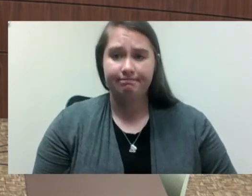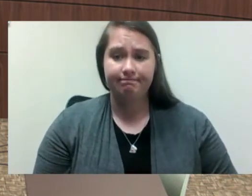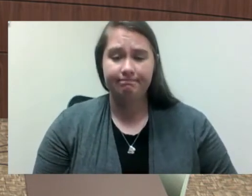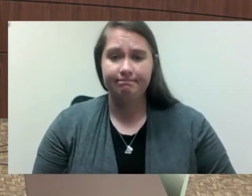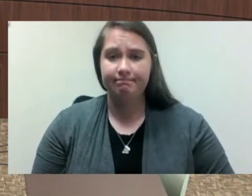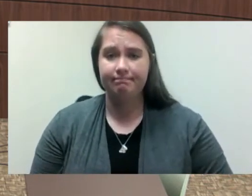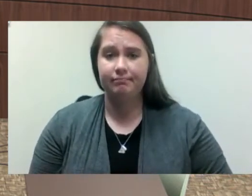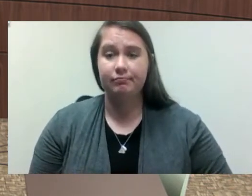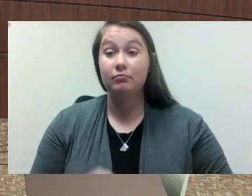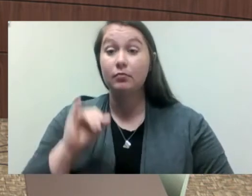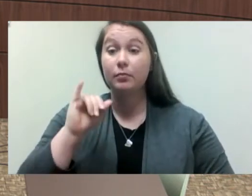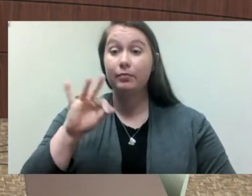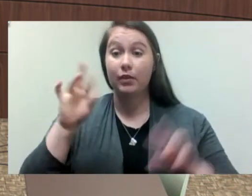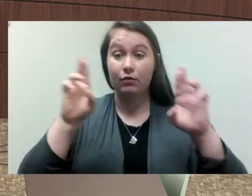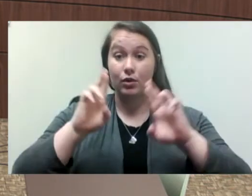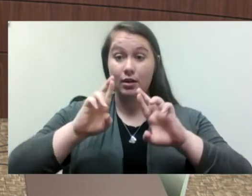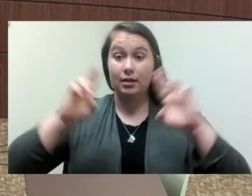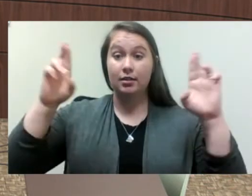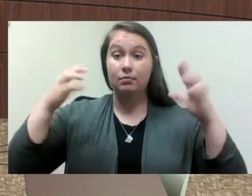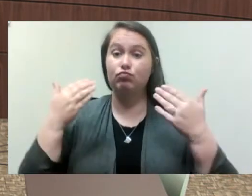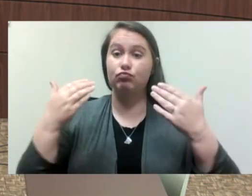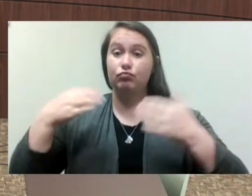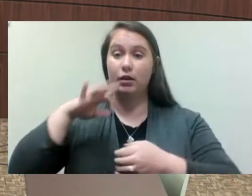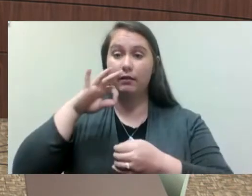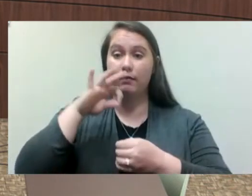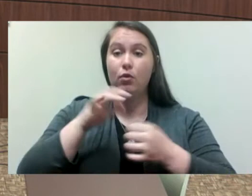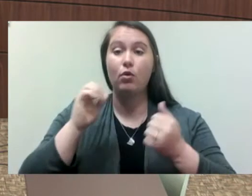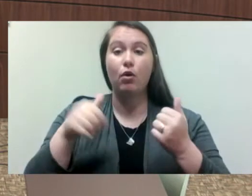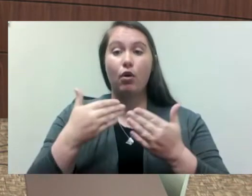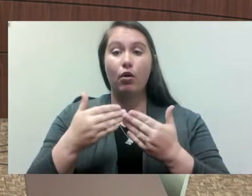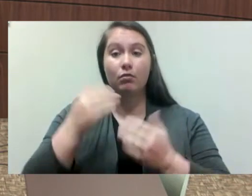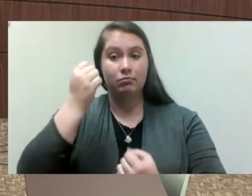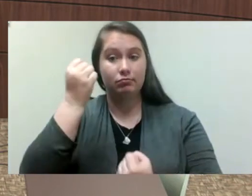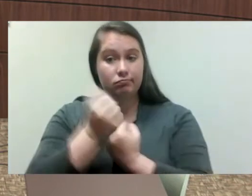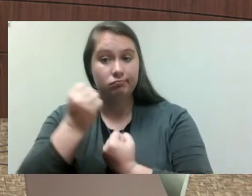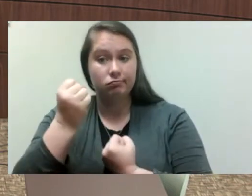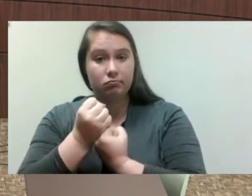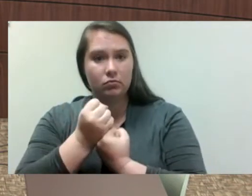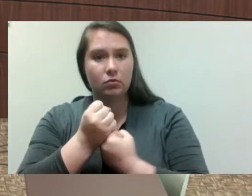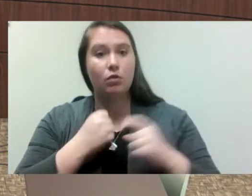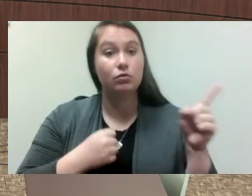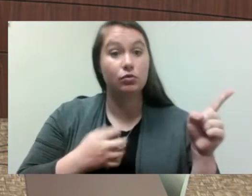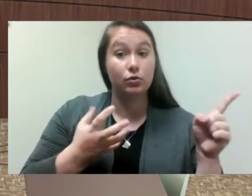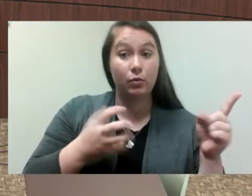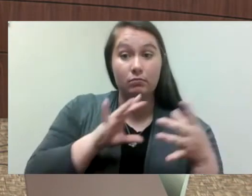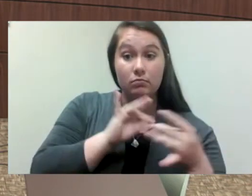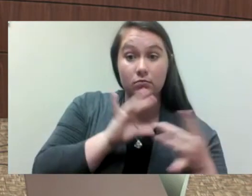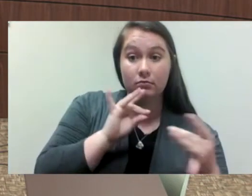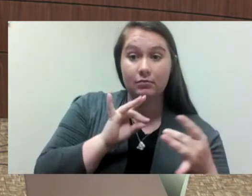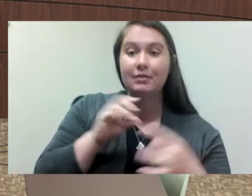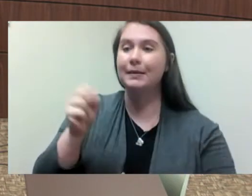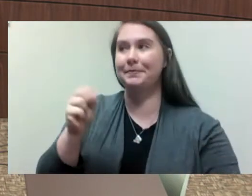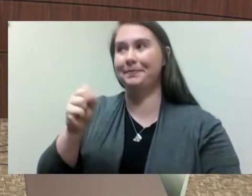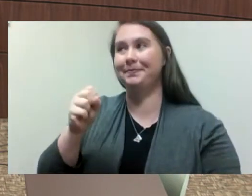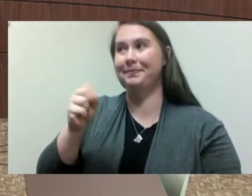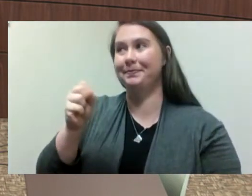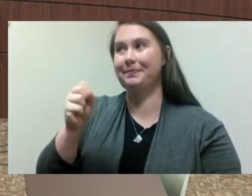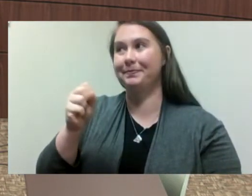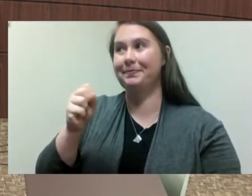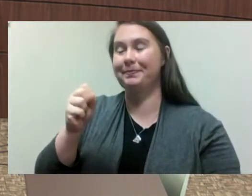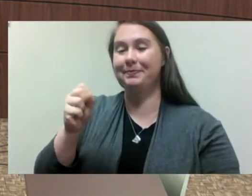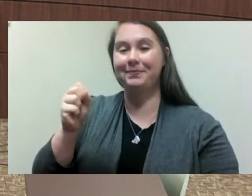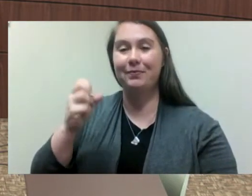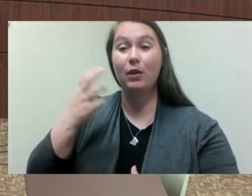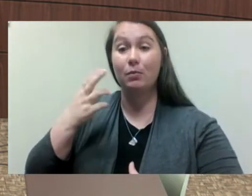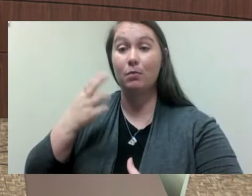All right, if we're ready to vote, all those in favor? Oh, did you wish to say something, Mr. Gunn? Yeah, both candidates. Sorry, excuse me. Yeah,